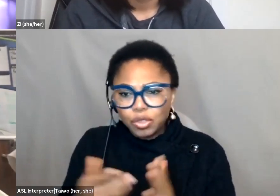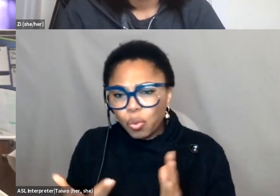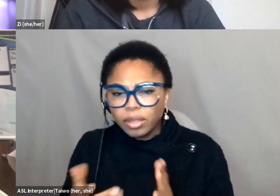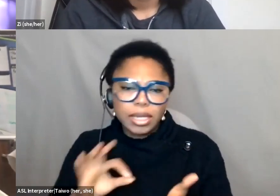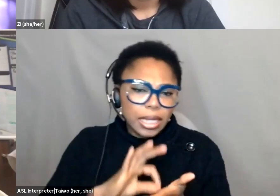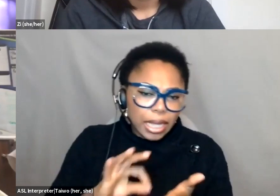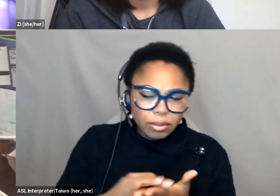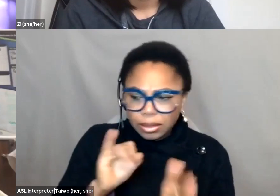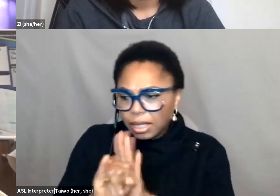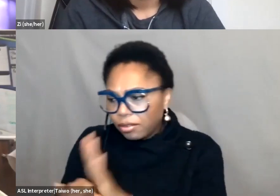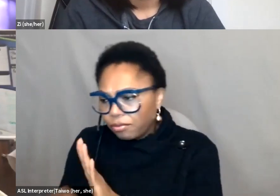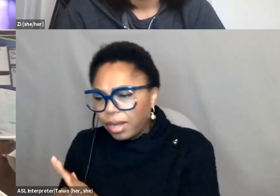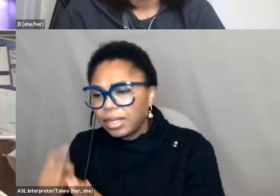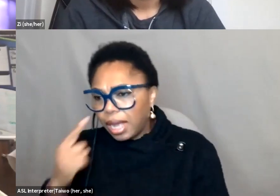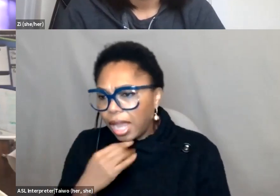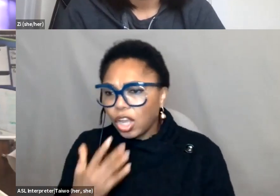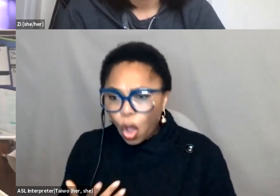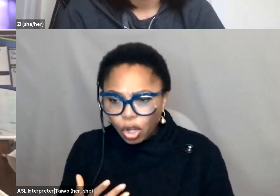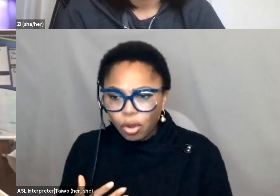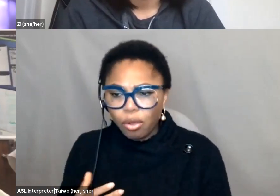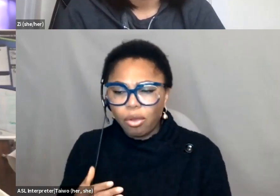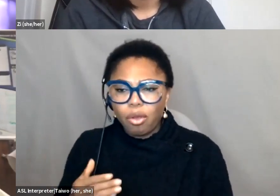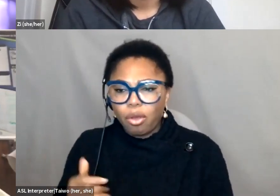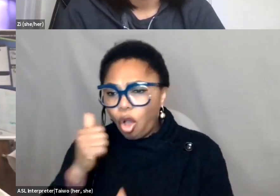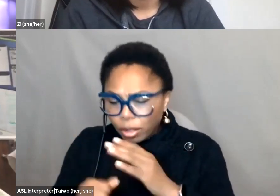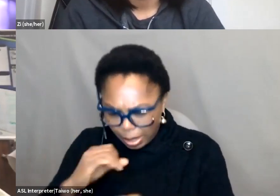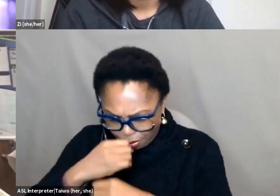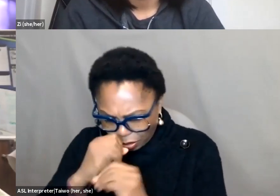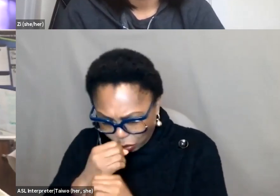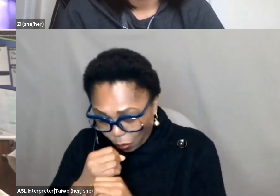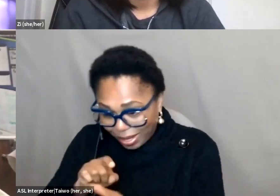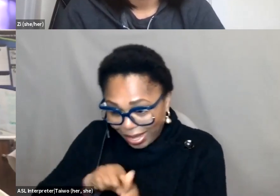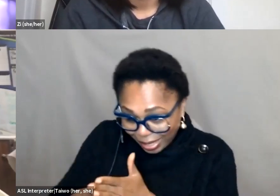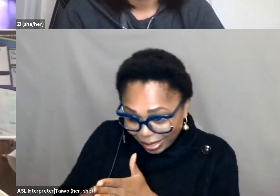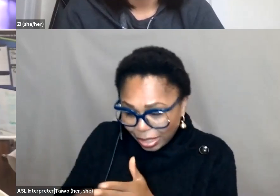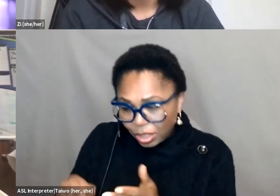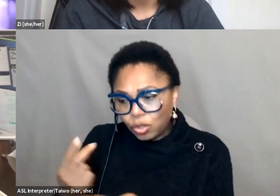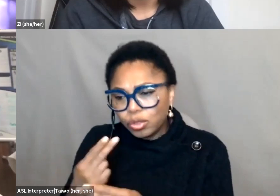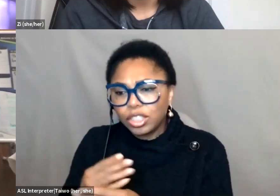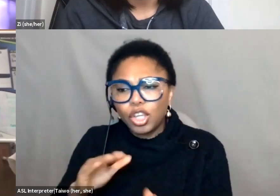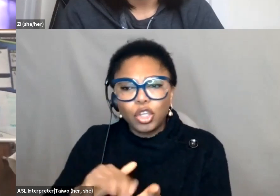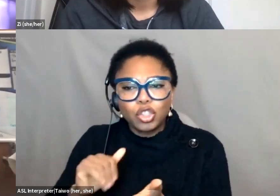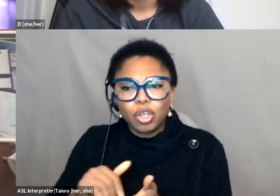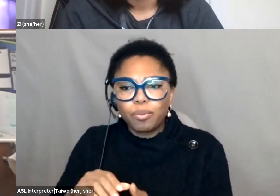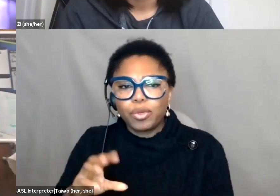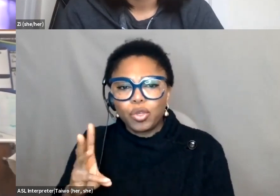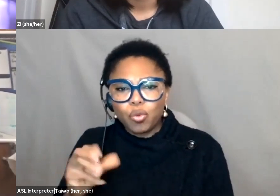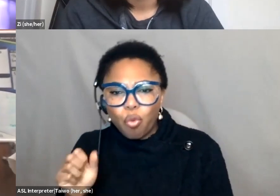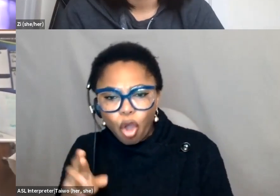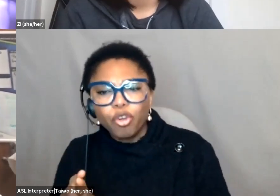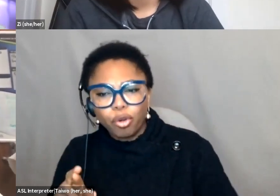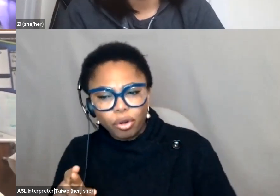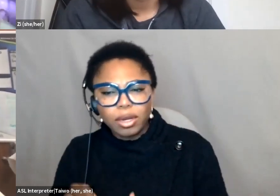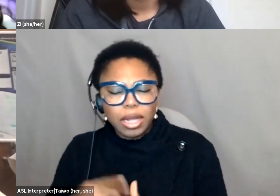and identifying their eye color under a dissection scope, killing them in the soapy water that was called the fly morgue,